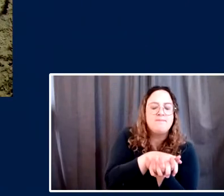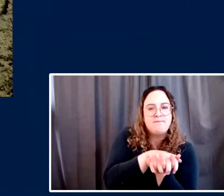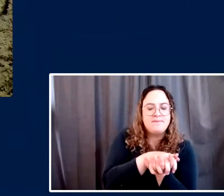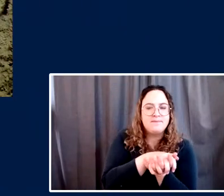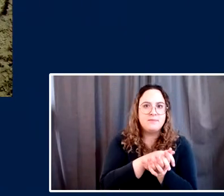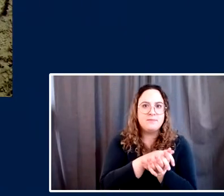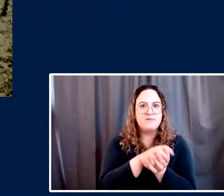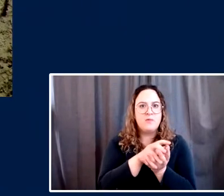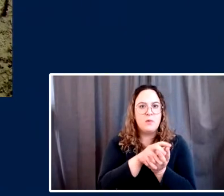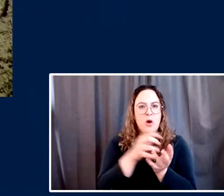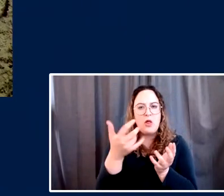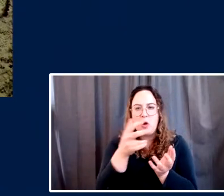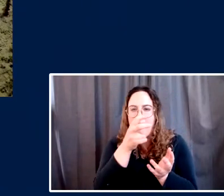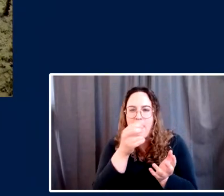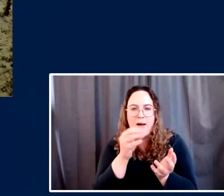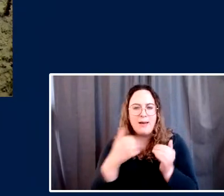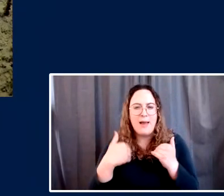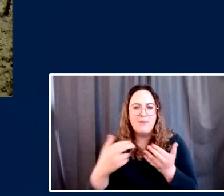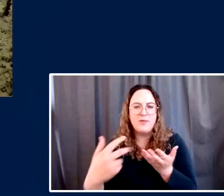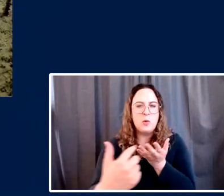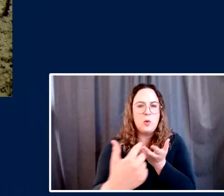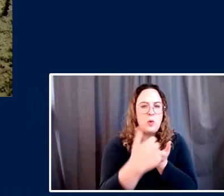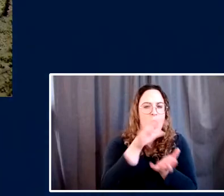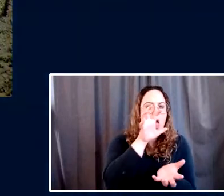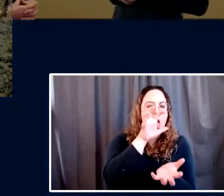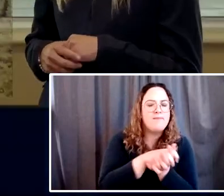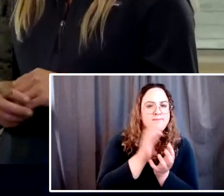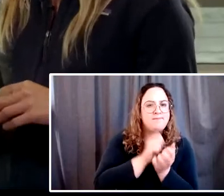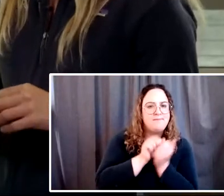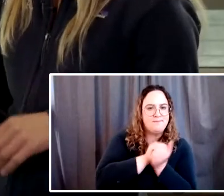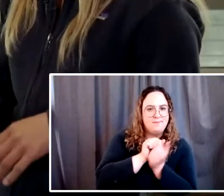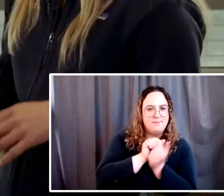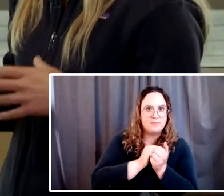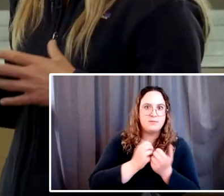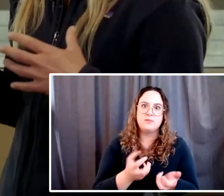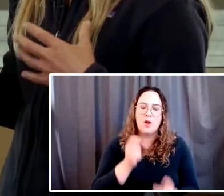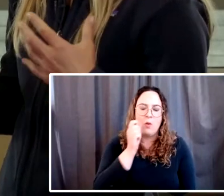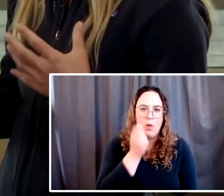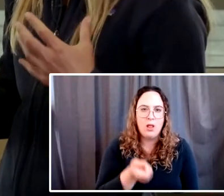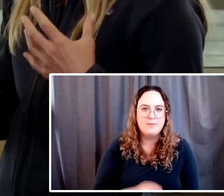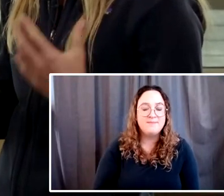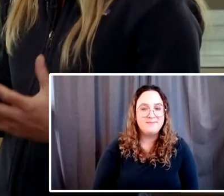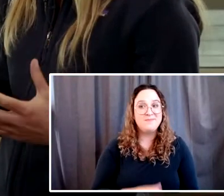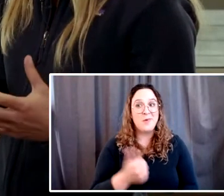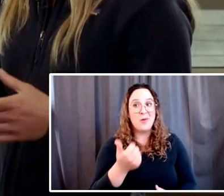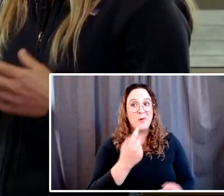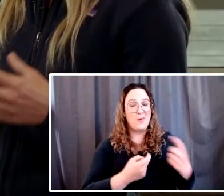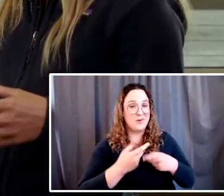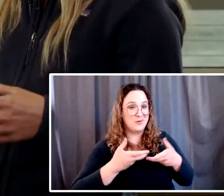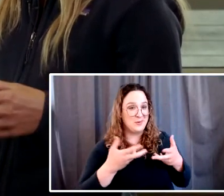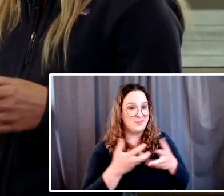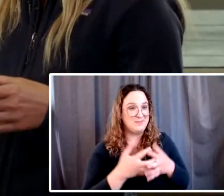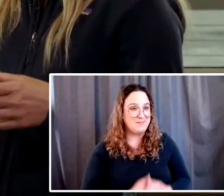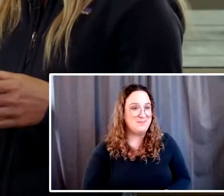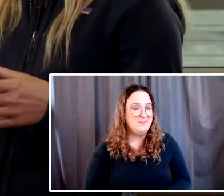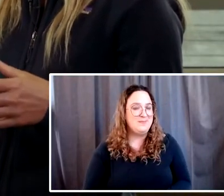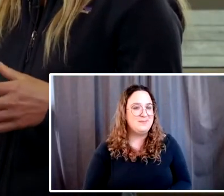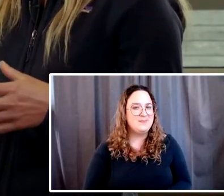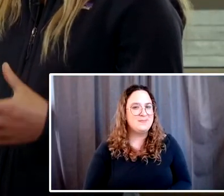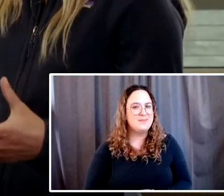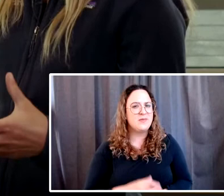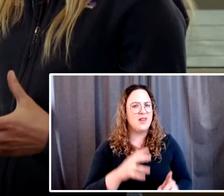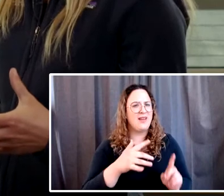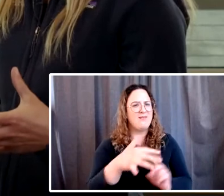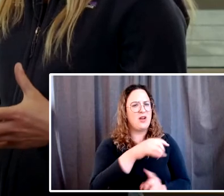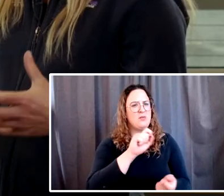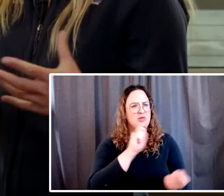cool. Another question we have coming in from our audience is, what type of environmental changes do you need to